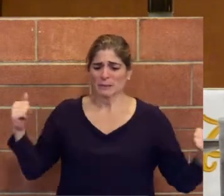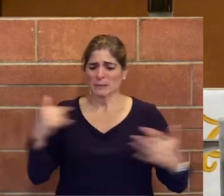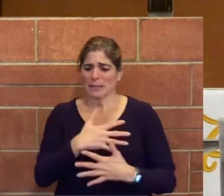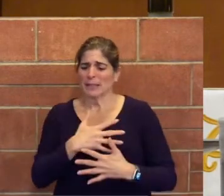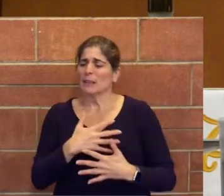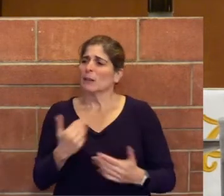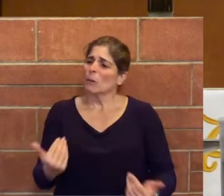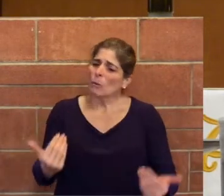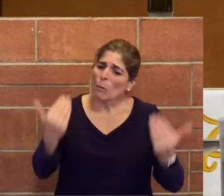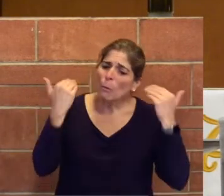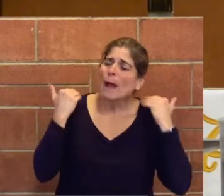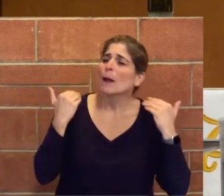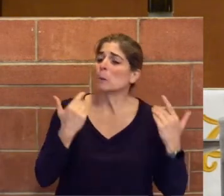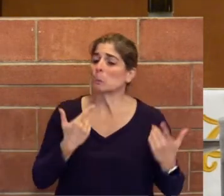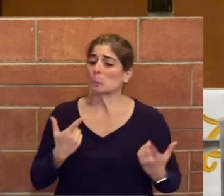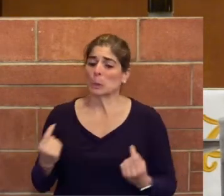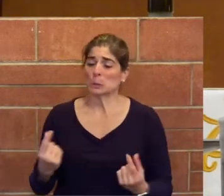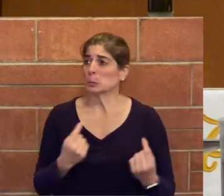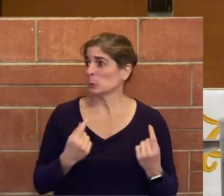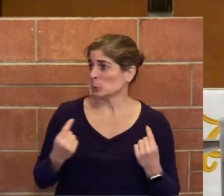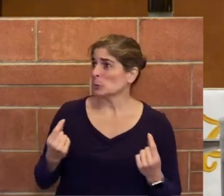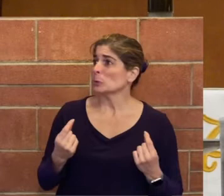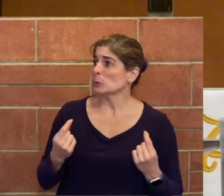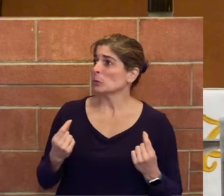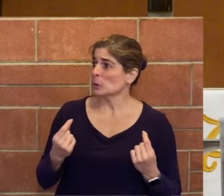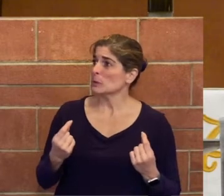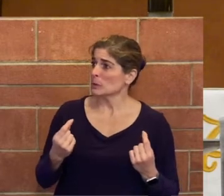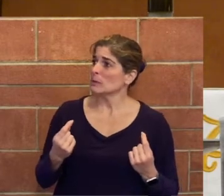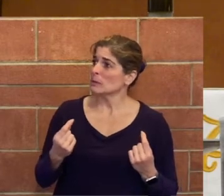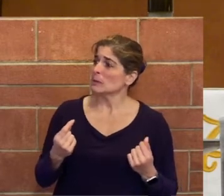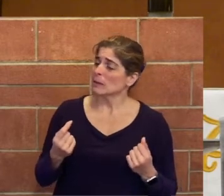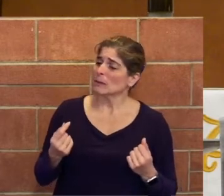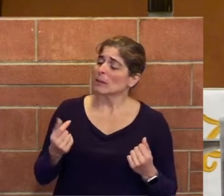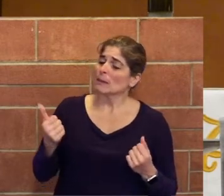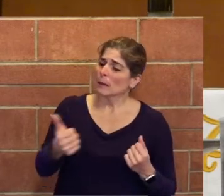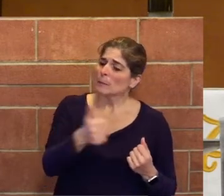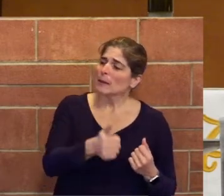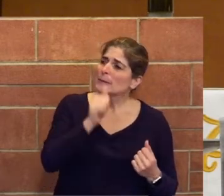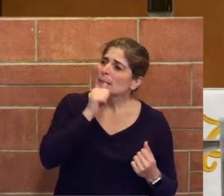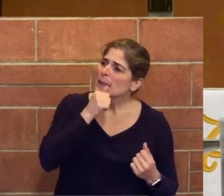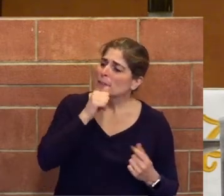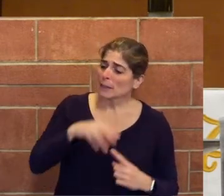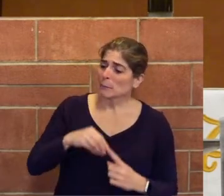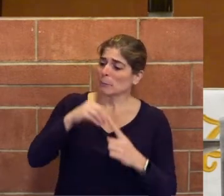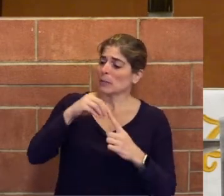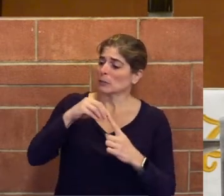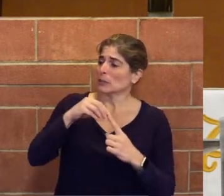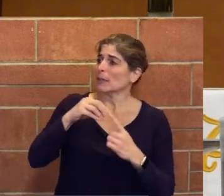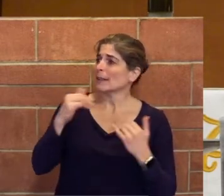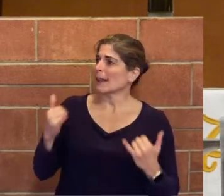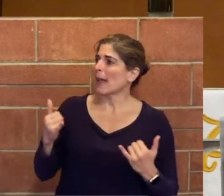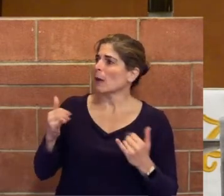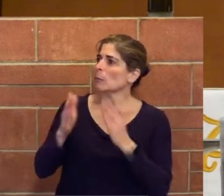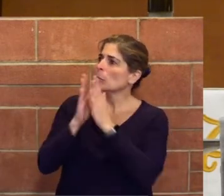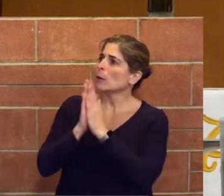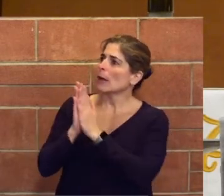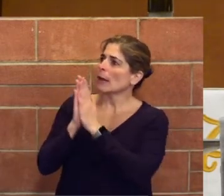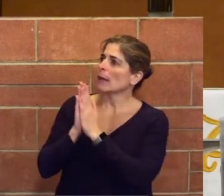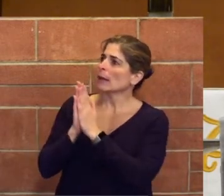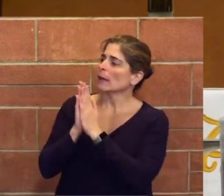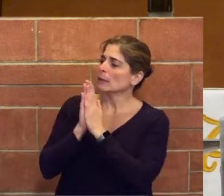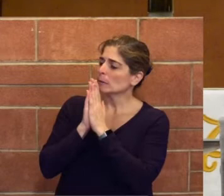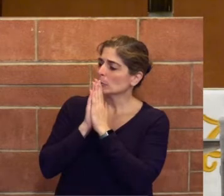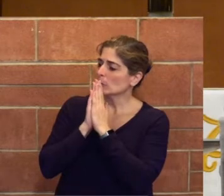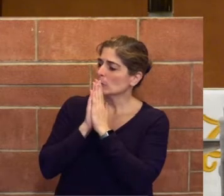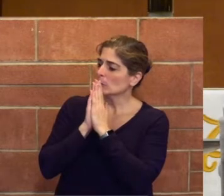by fear and anxiety, and overwhelmed with illness and suffering, especially those we name now silently in